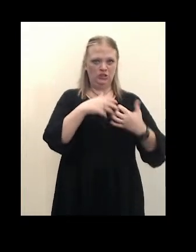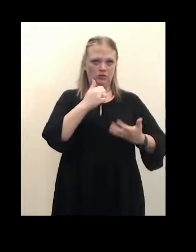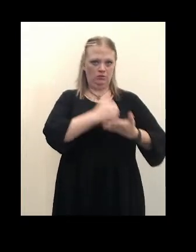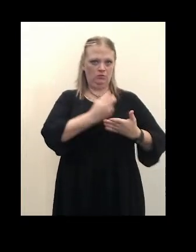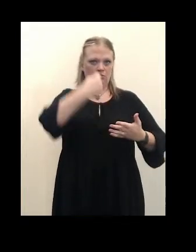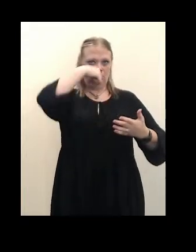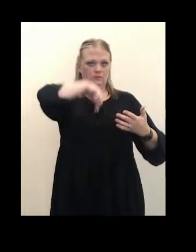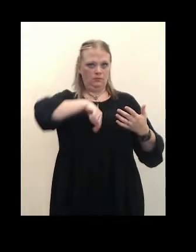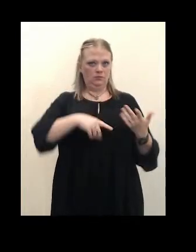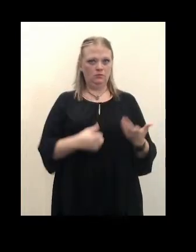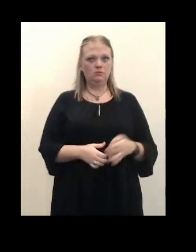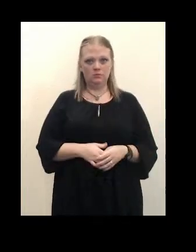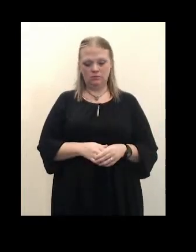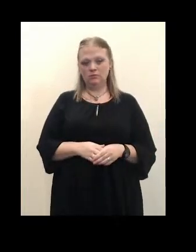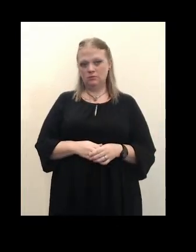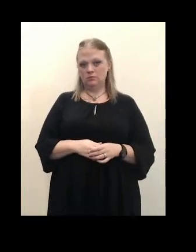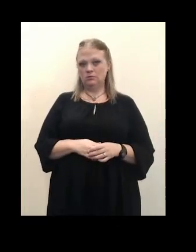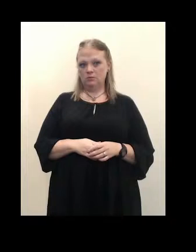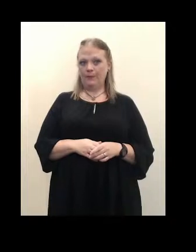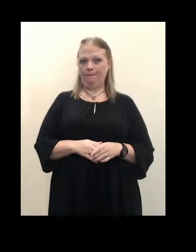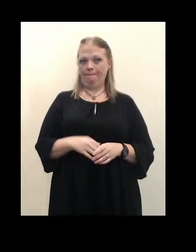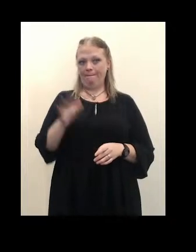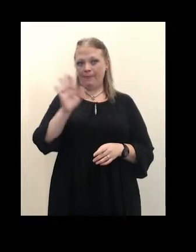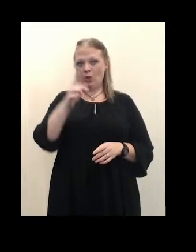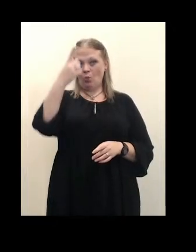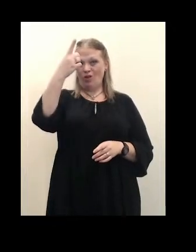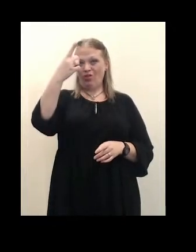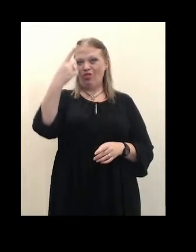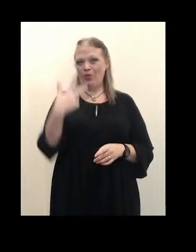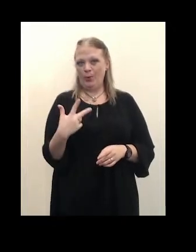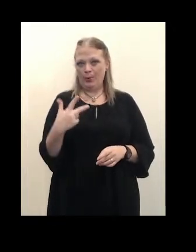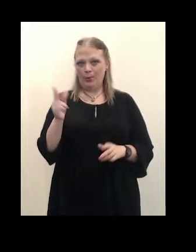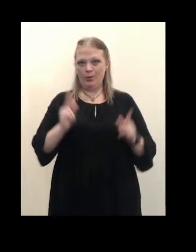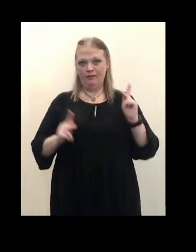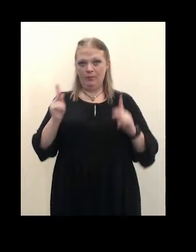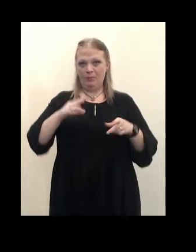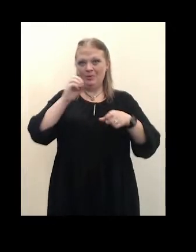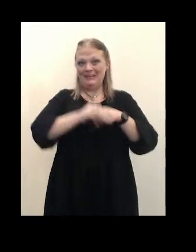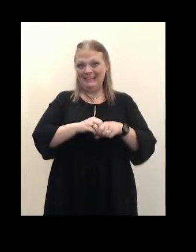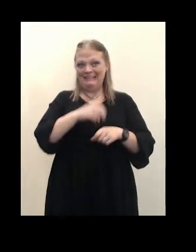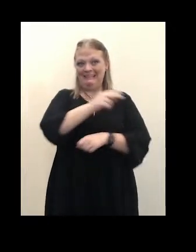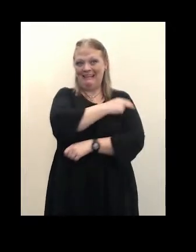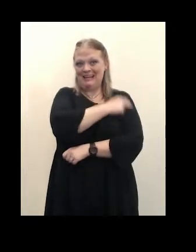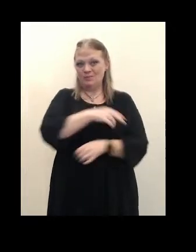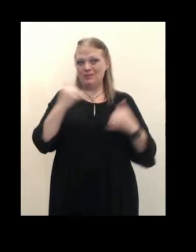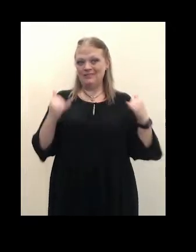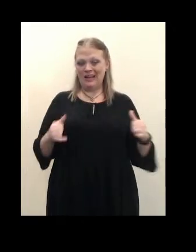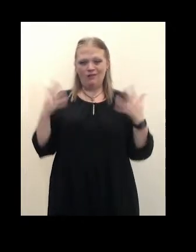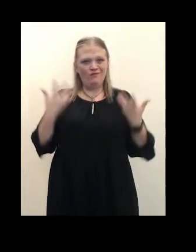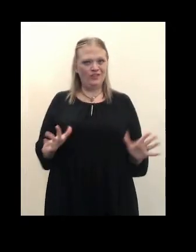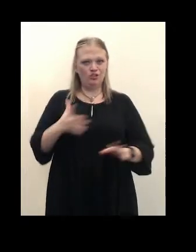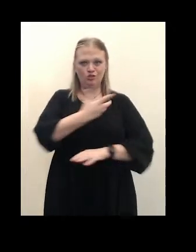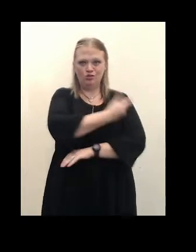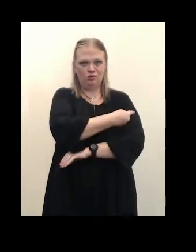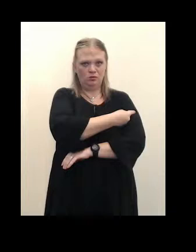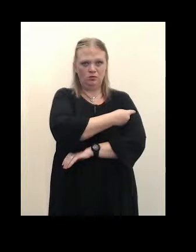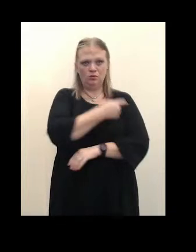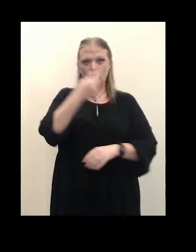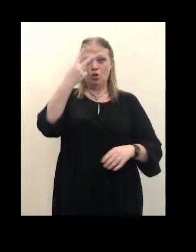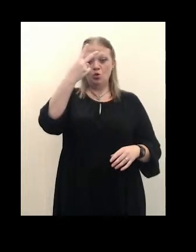that about 1/3 of people who are in the hospital are fully vaccinated, and